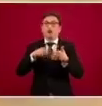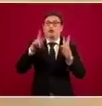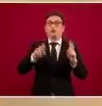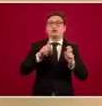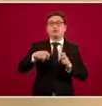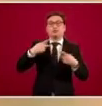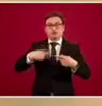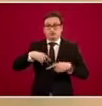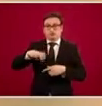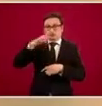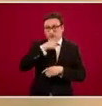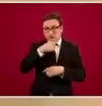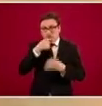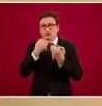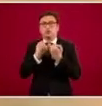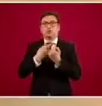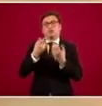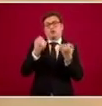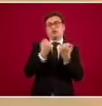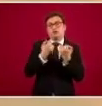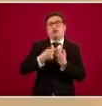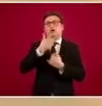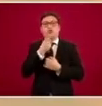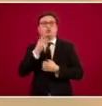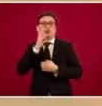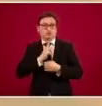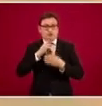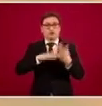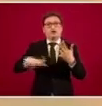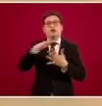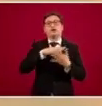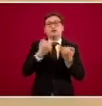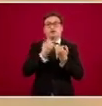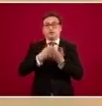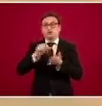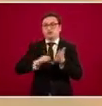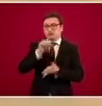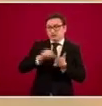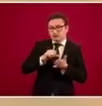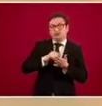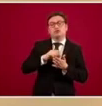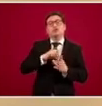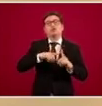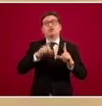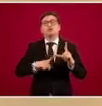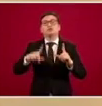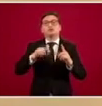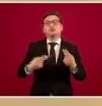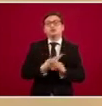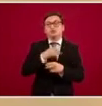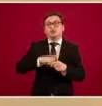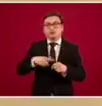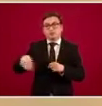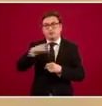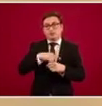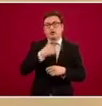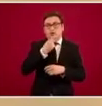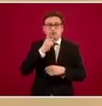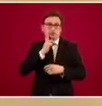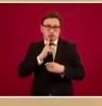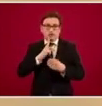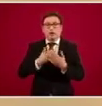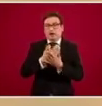and specifically those aimed at people with some sort of disability. We also have a gender